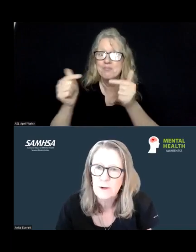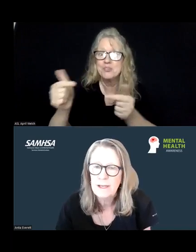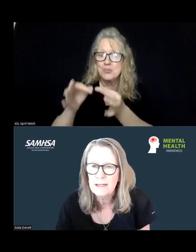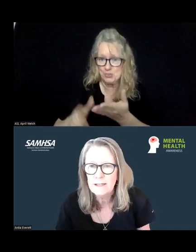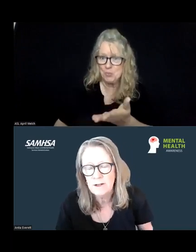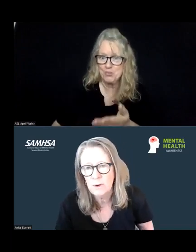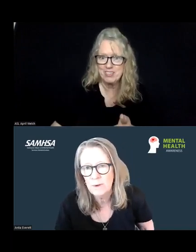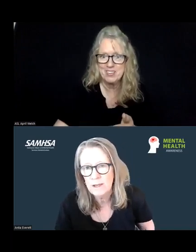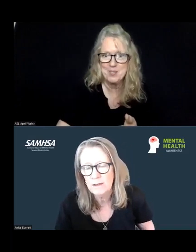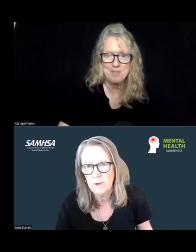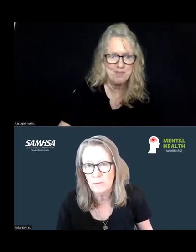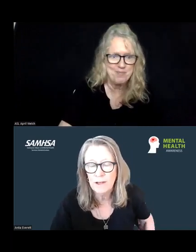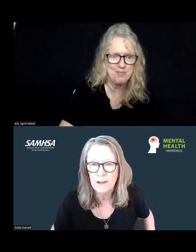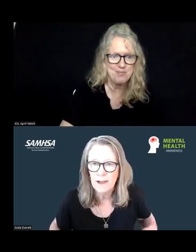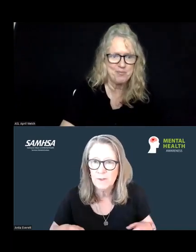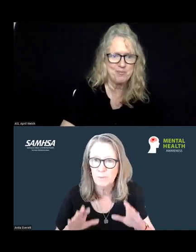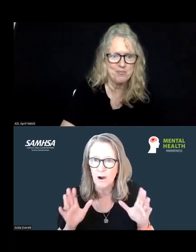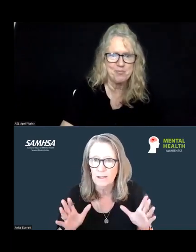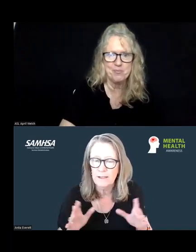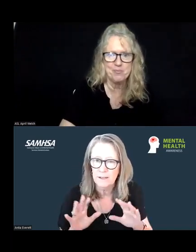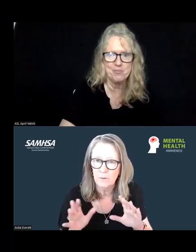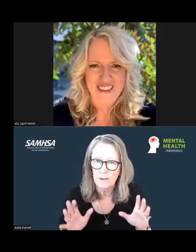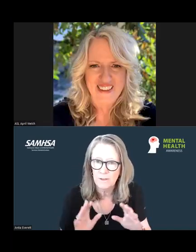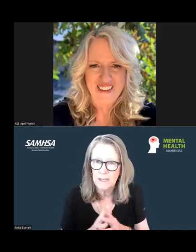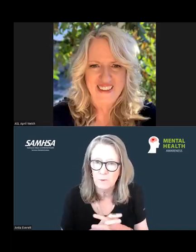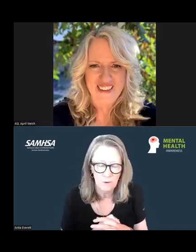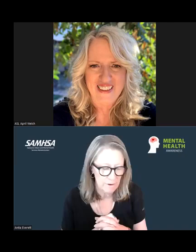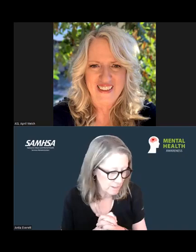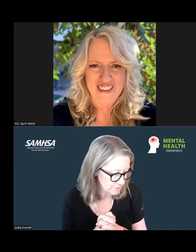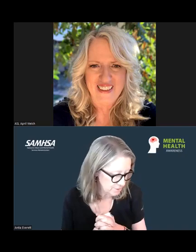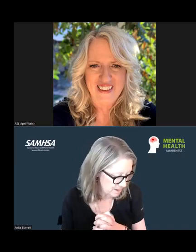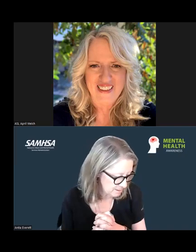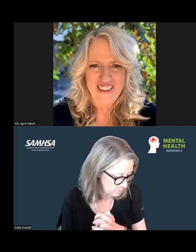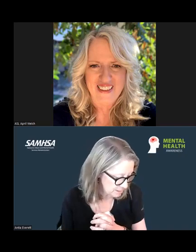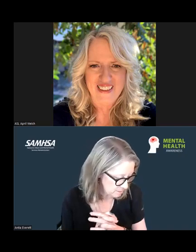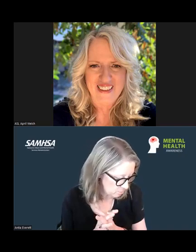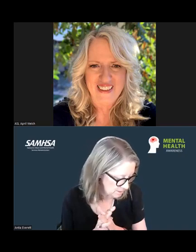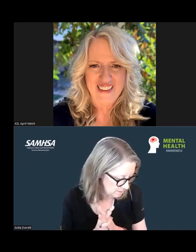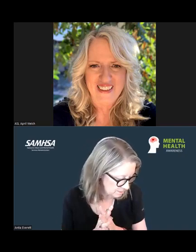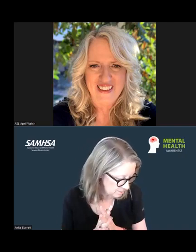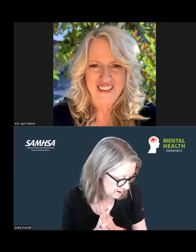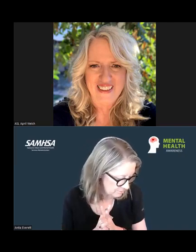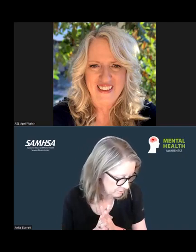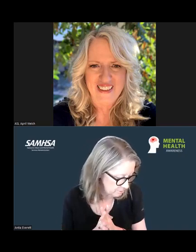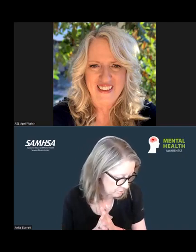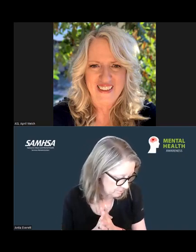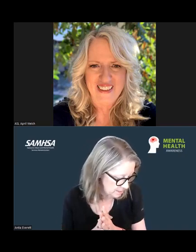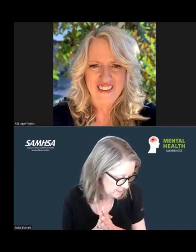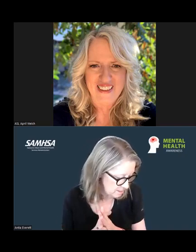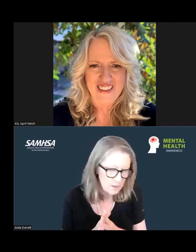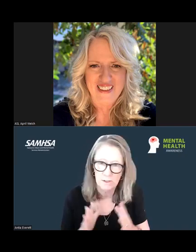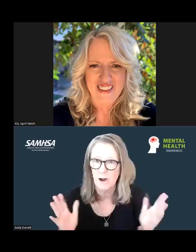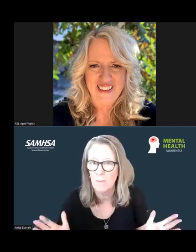Let's see. So in the end, we recognize broadly that one of the things that we were very concerned about is we didn't want to have the